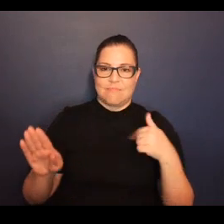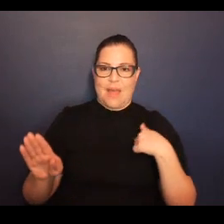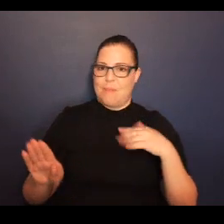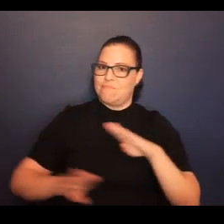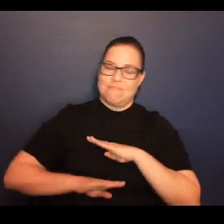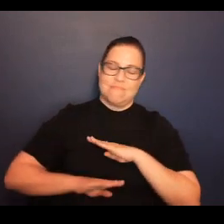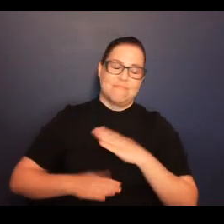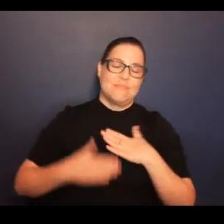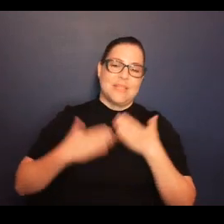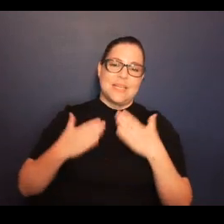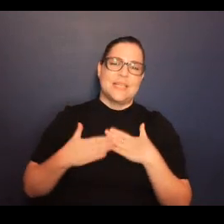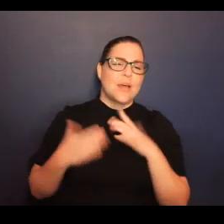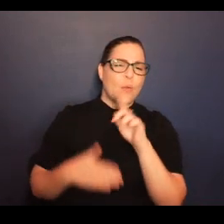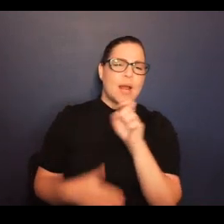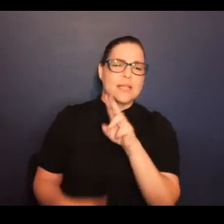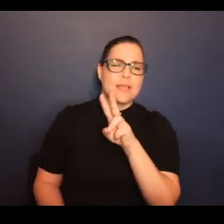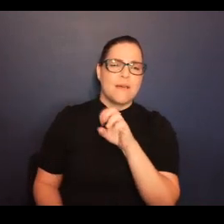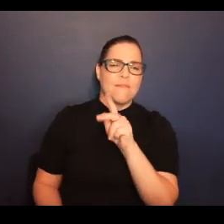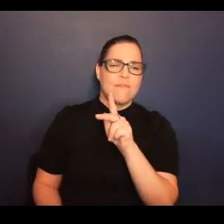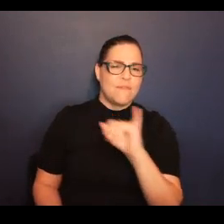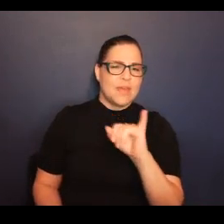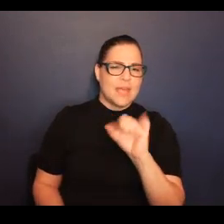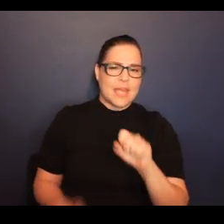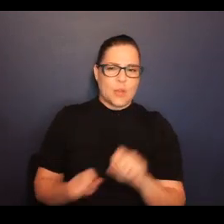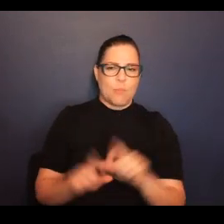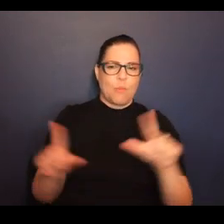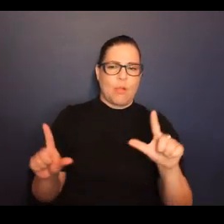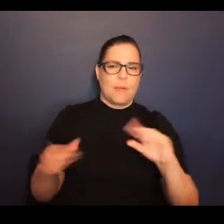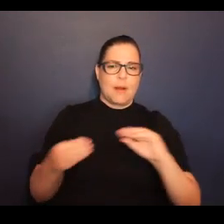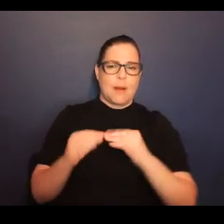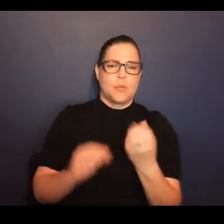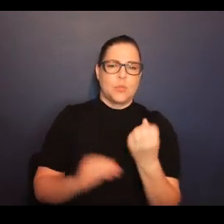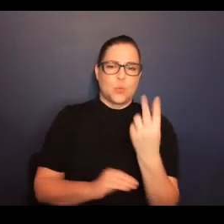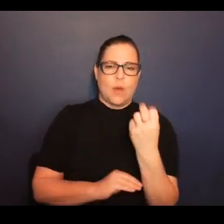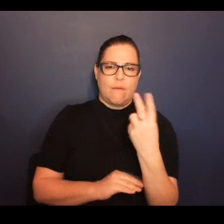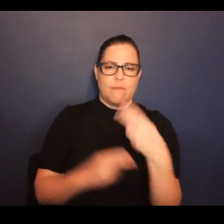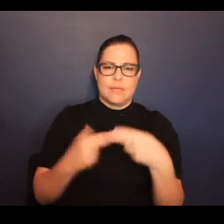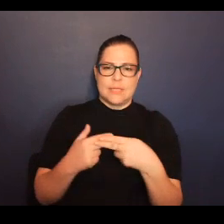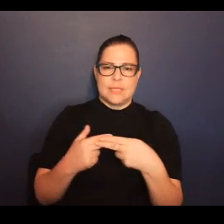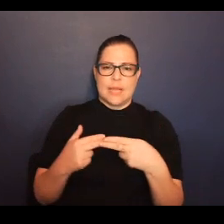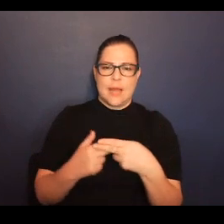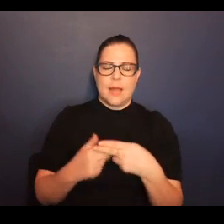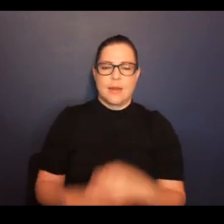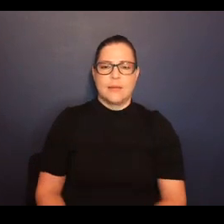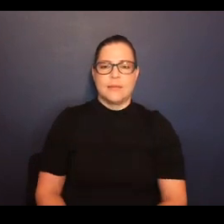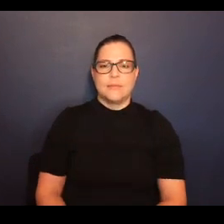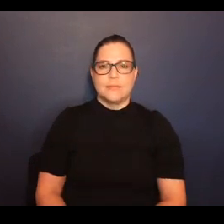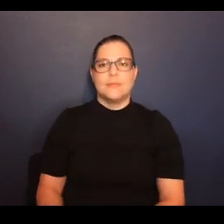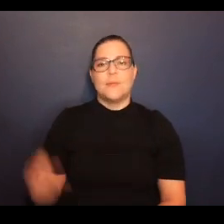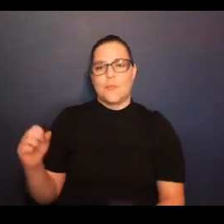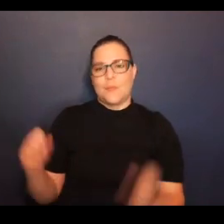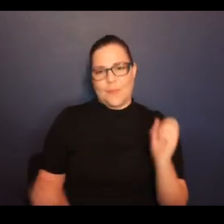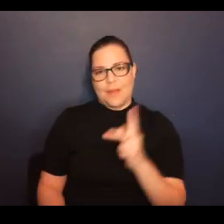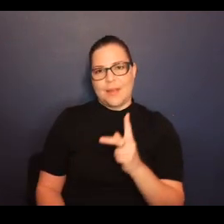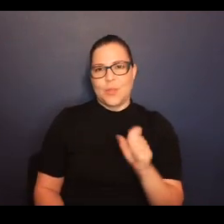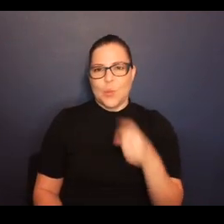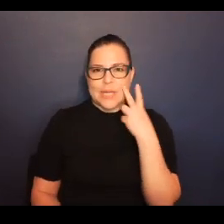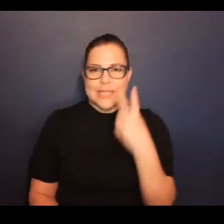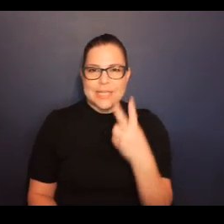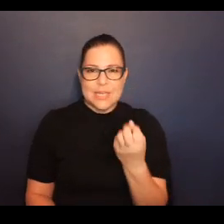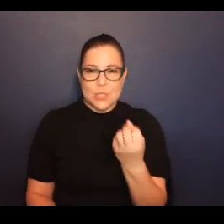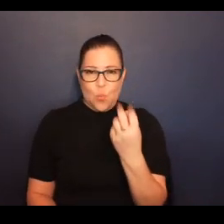I would like to ask Vicky if you could just pull up slide number 12. In my mind. Okay. You can see it from